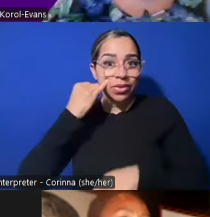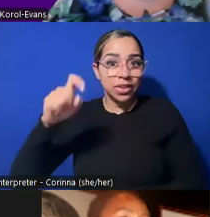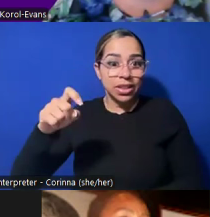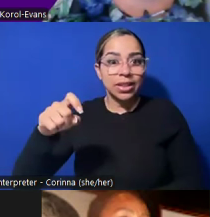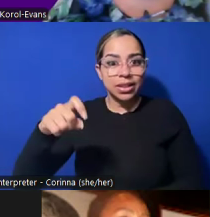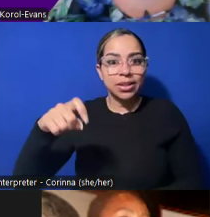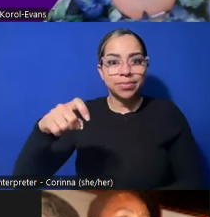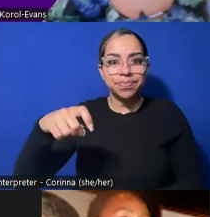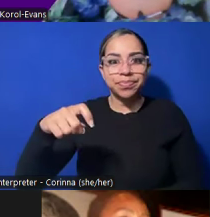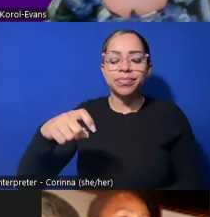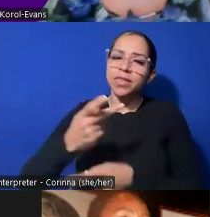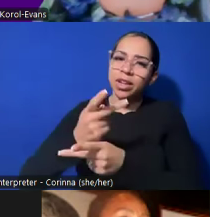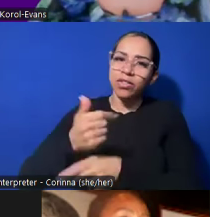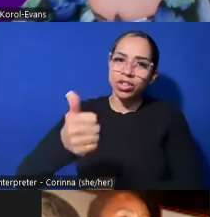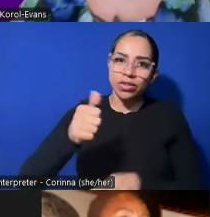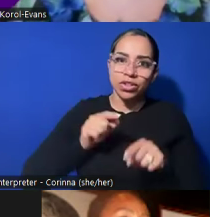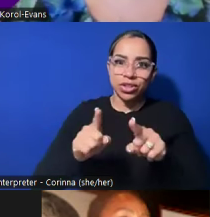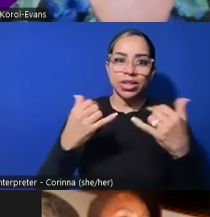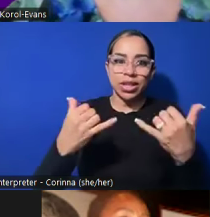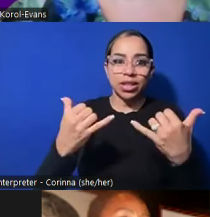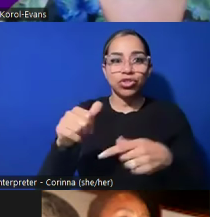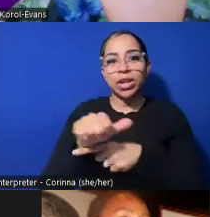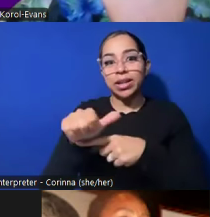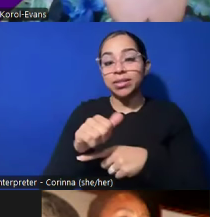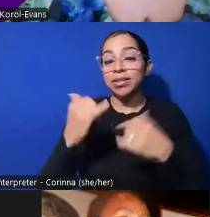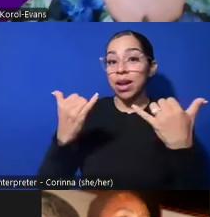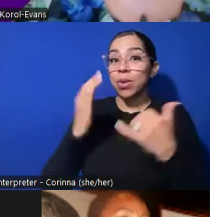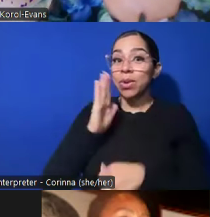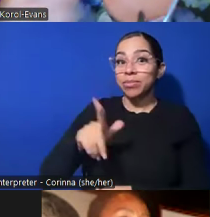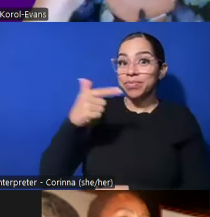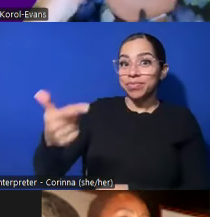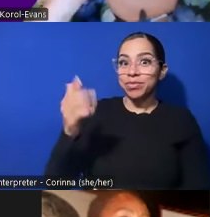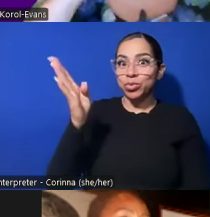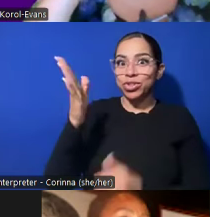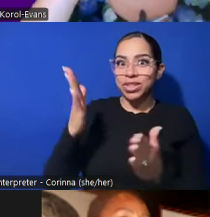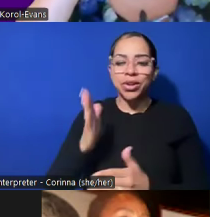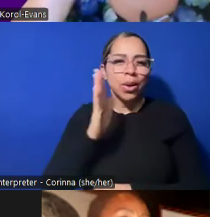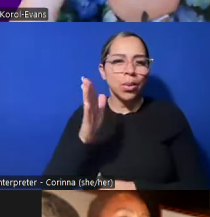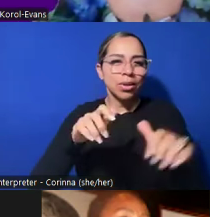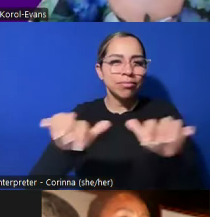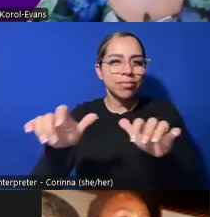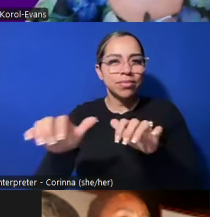presenter for today, and I'll be posting some reminders in the chat. Thank you.